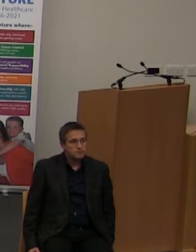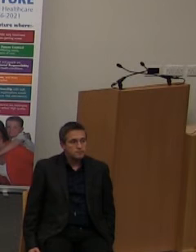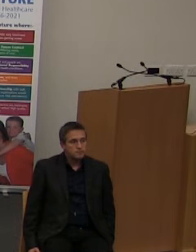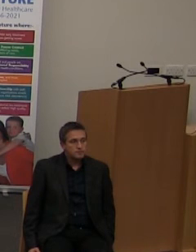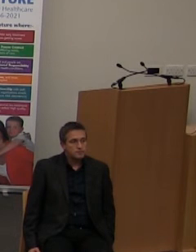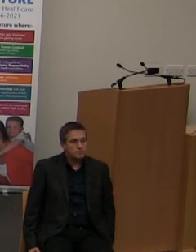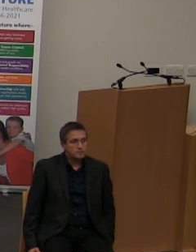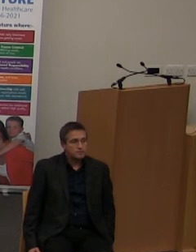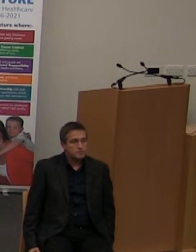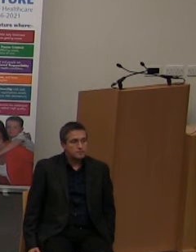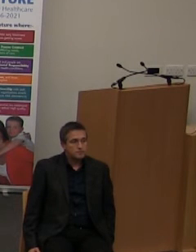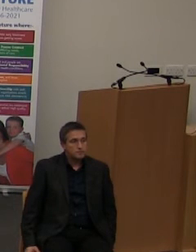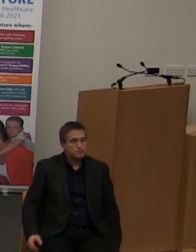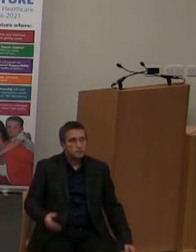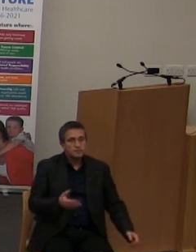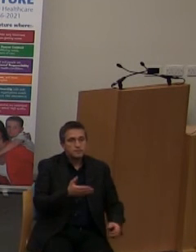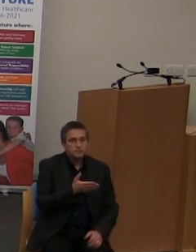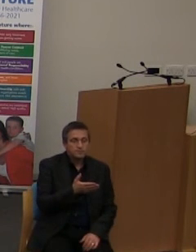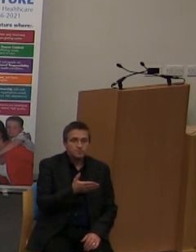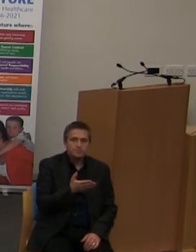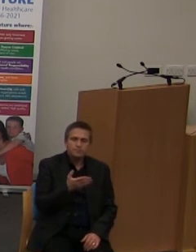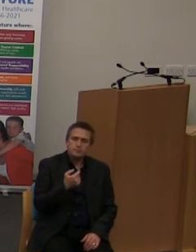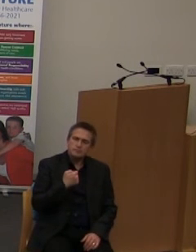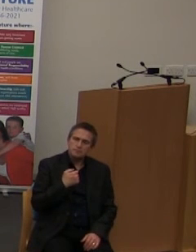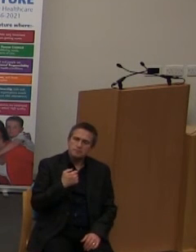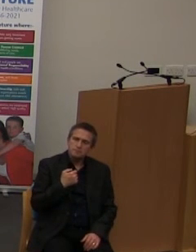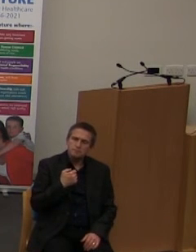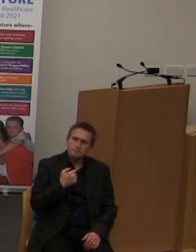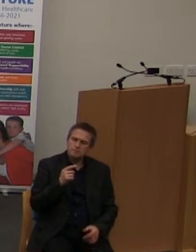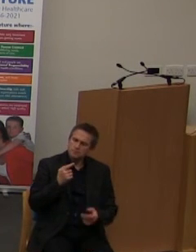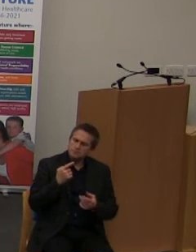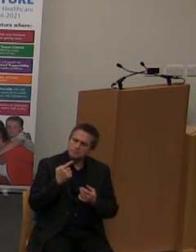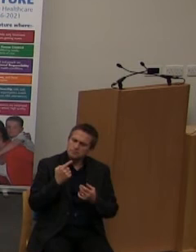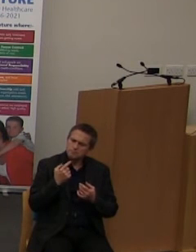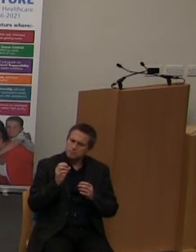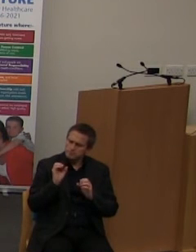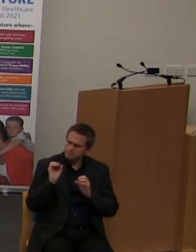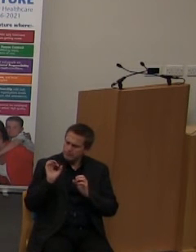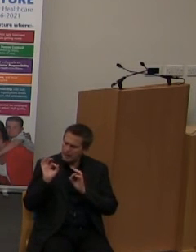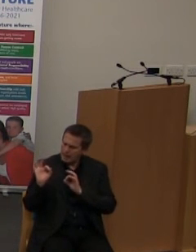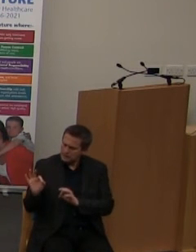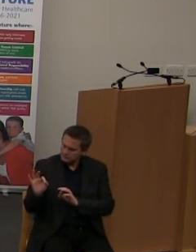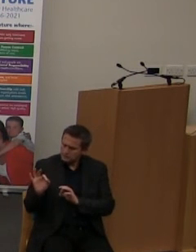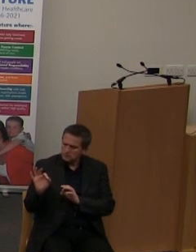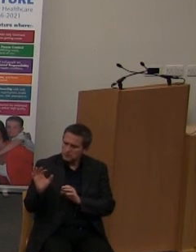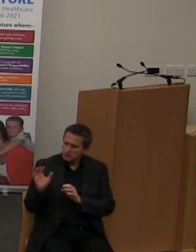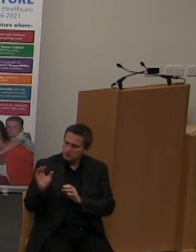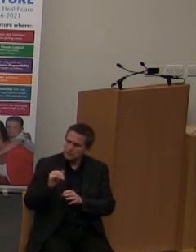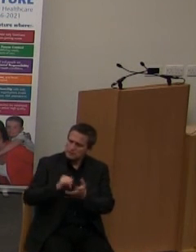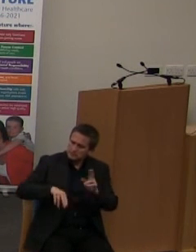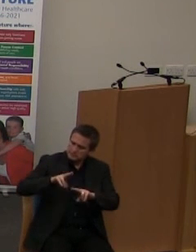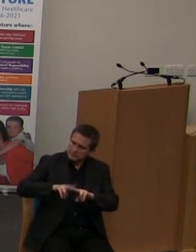Thank you. I don't know if it's really a question, but twice I've heard about staff coming and